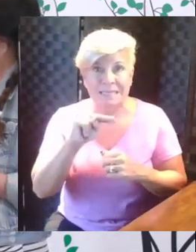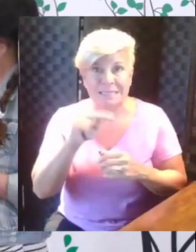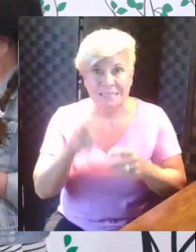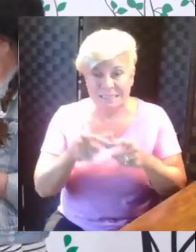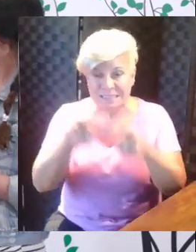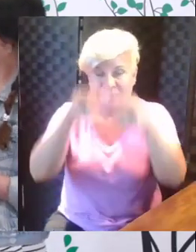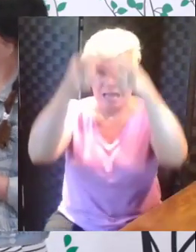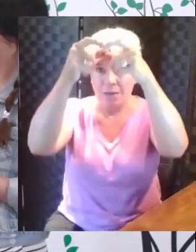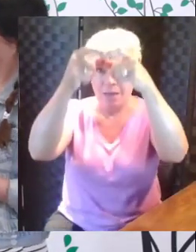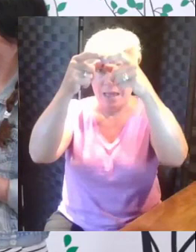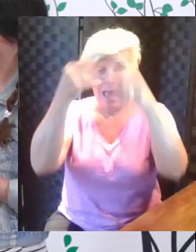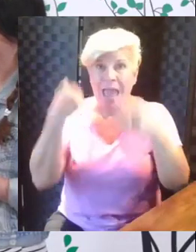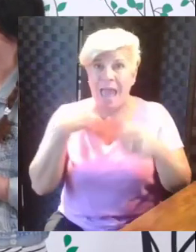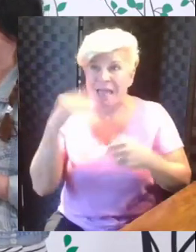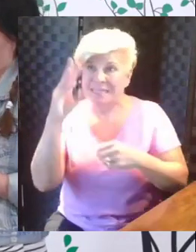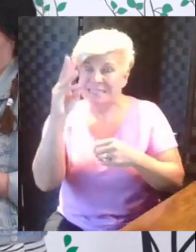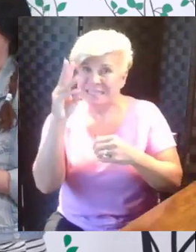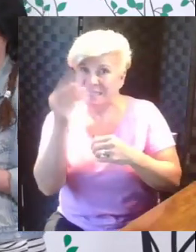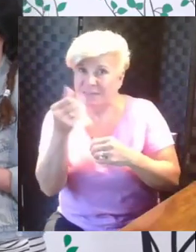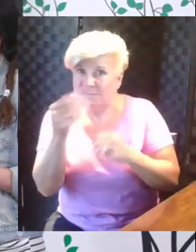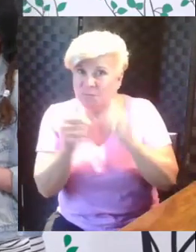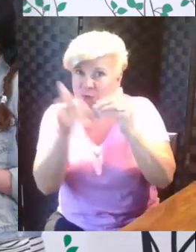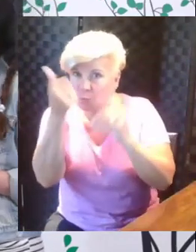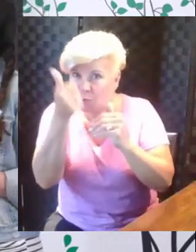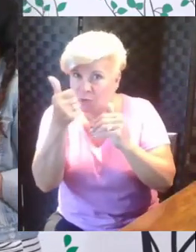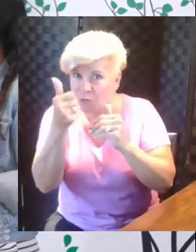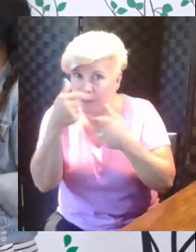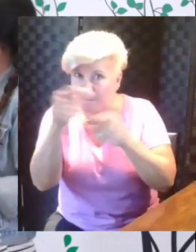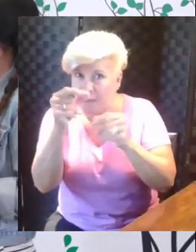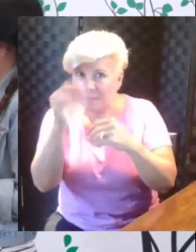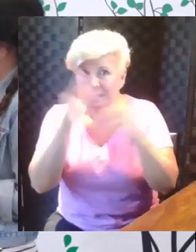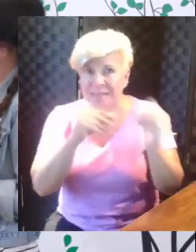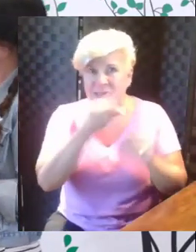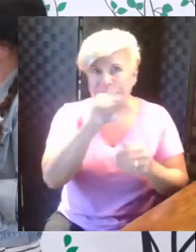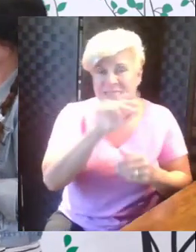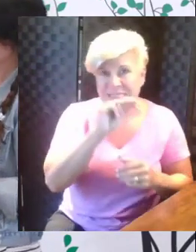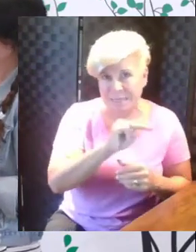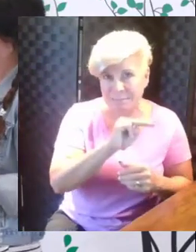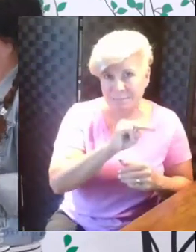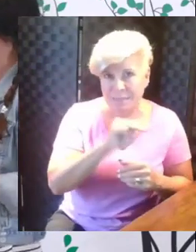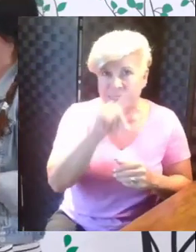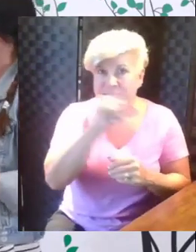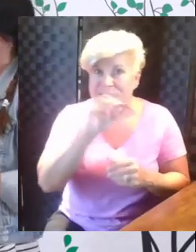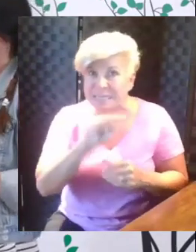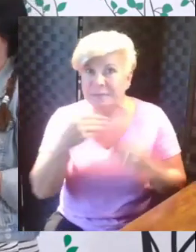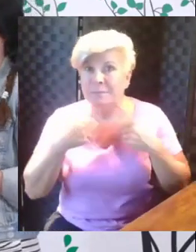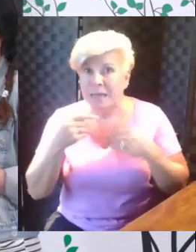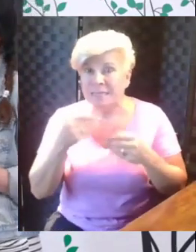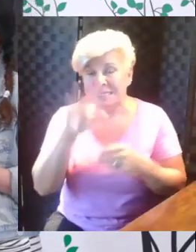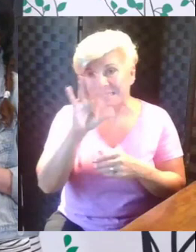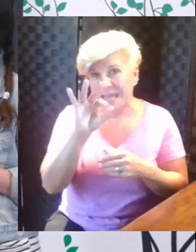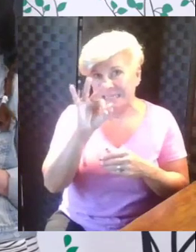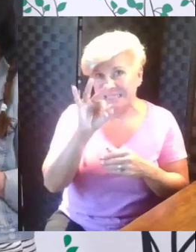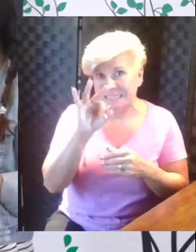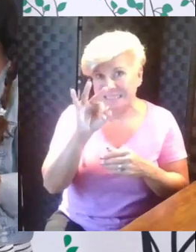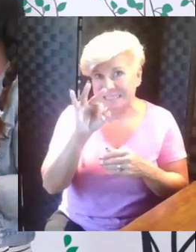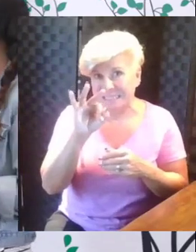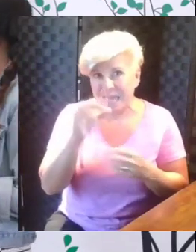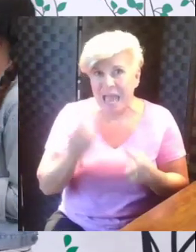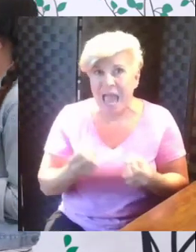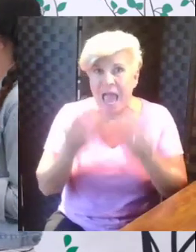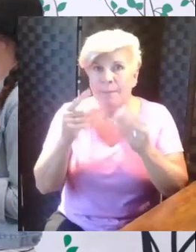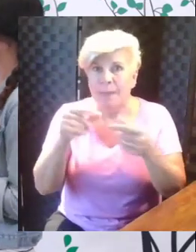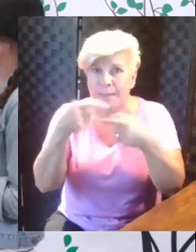has 6 fewer blocks than Zim's. Zim's tower has 19 blocks. How